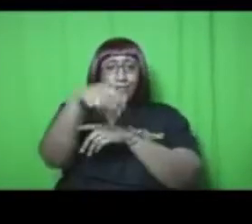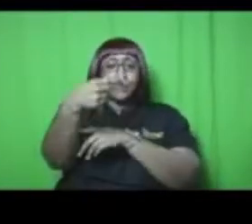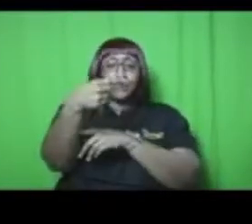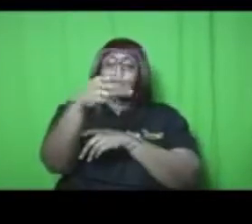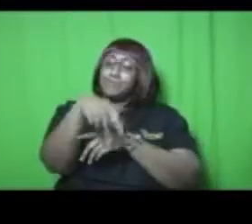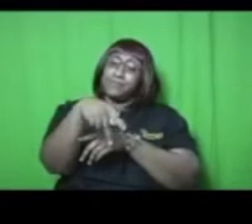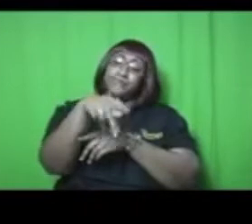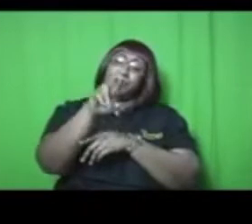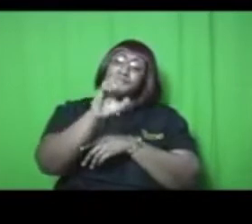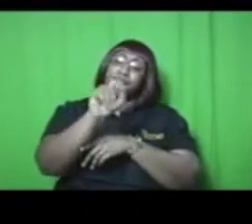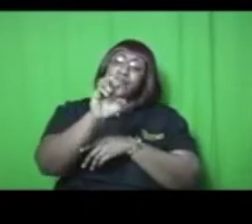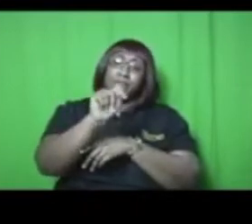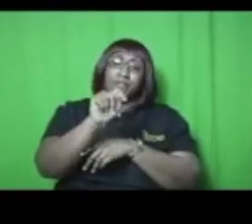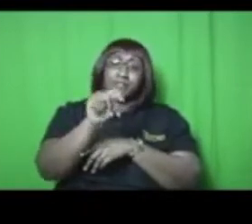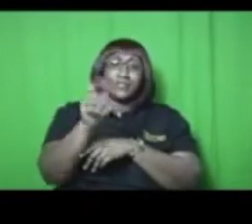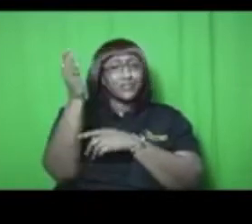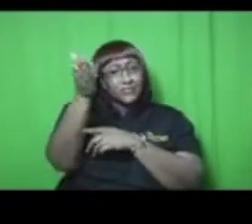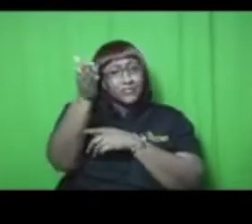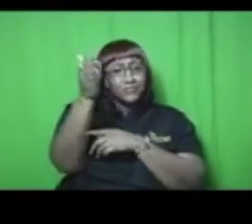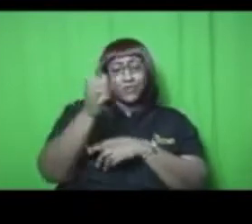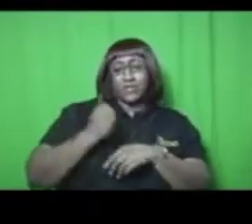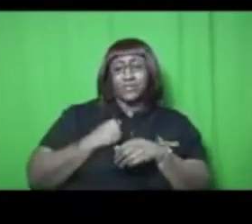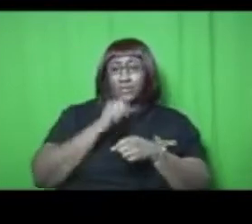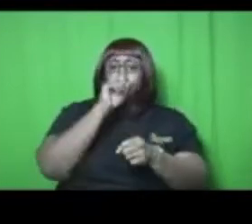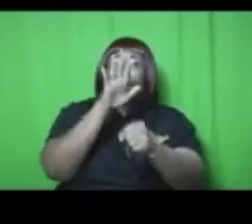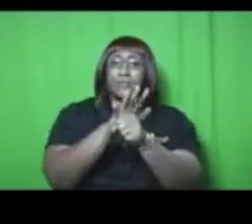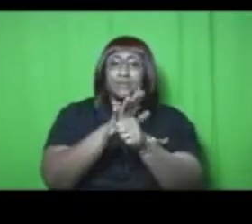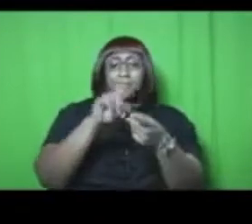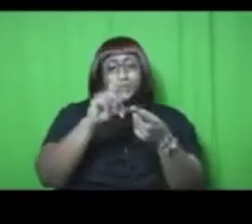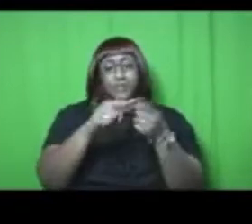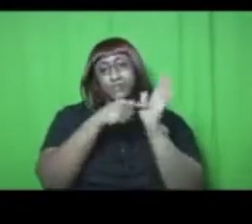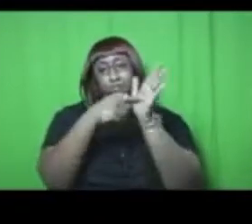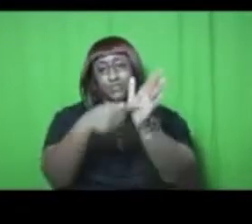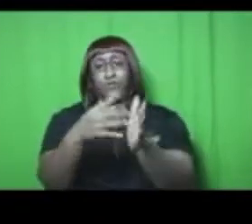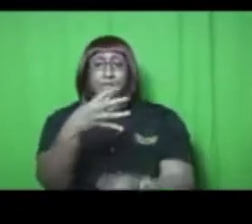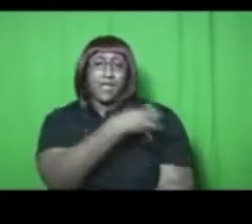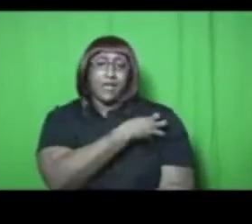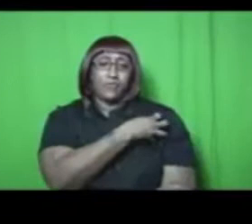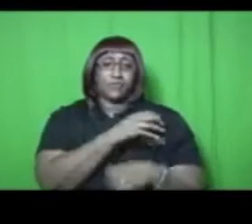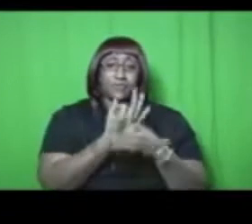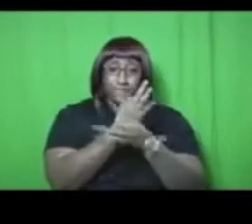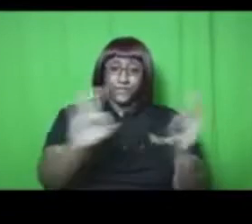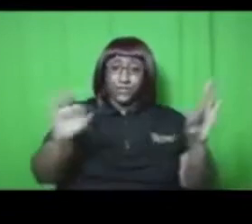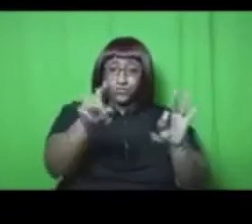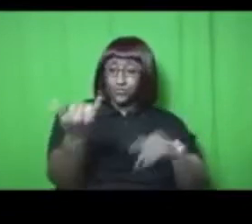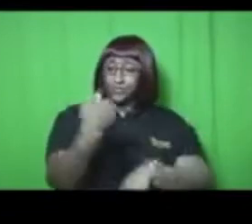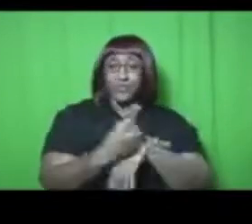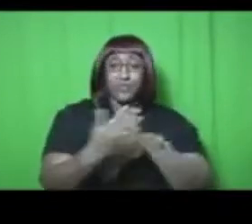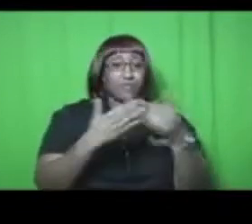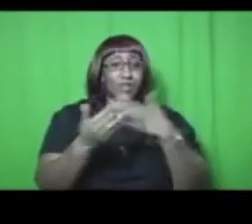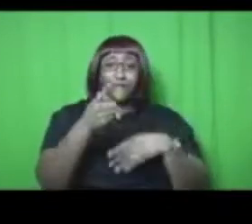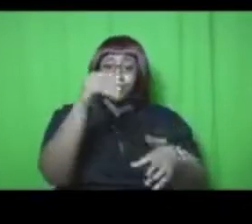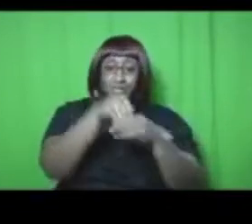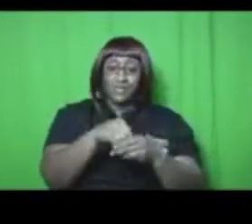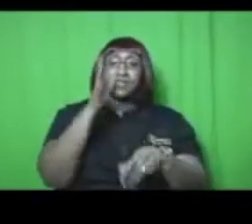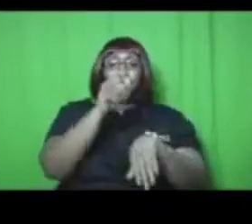He spoke of his promise. And then he showed his power. and to free you today from whatever you in, God's going to